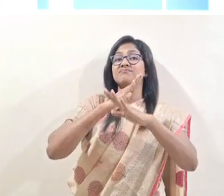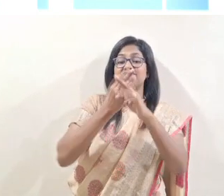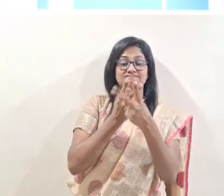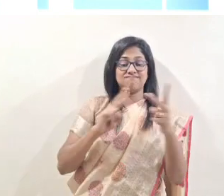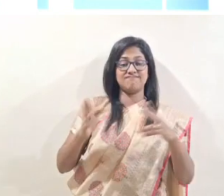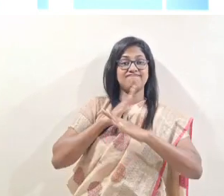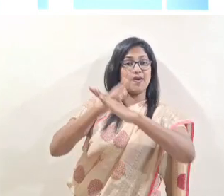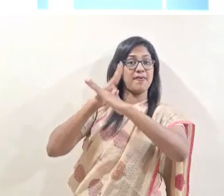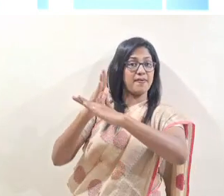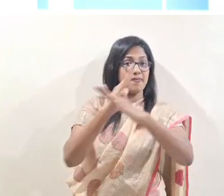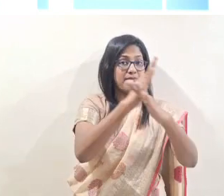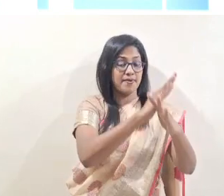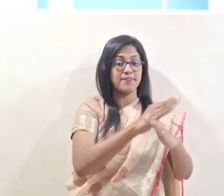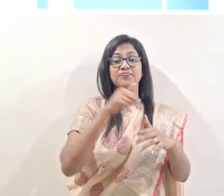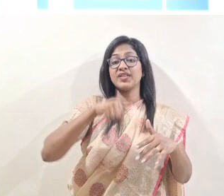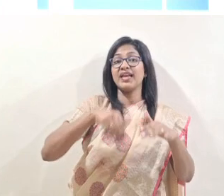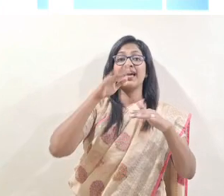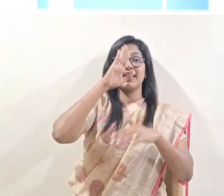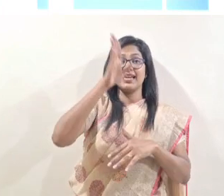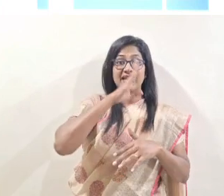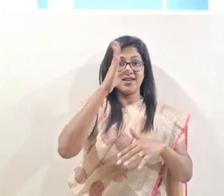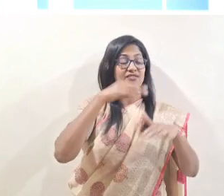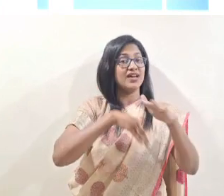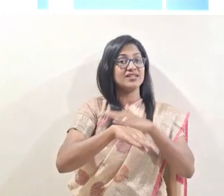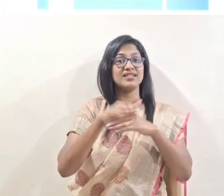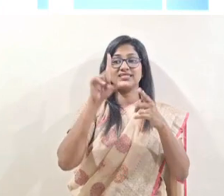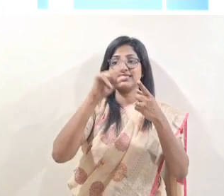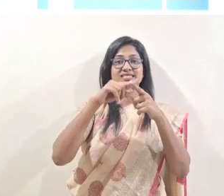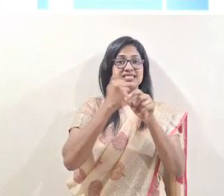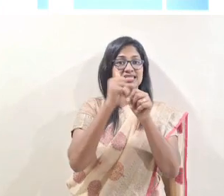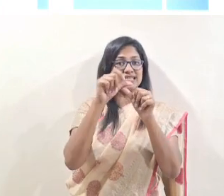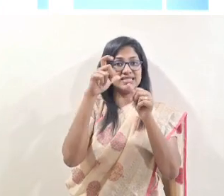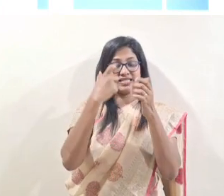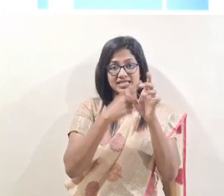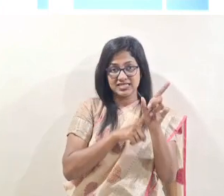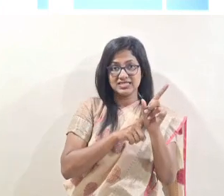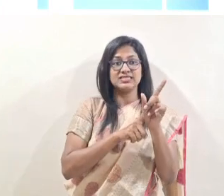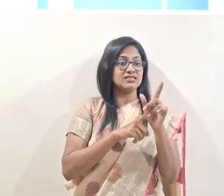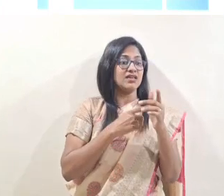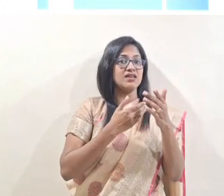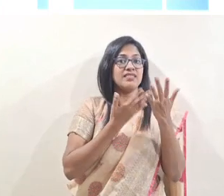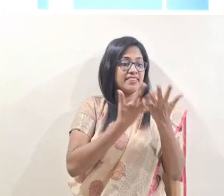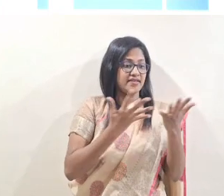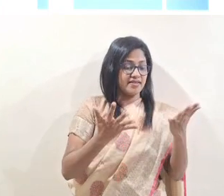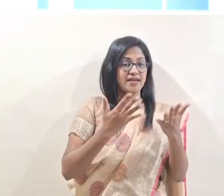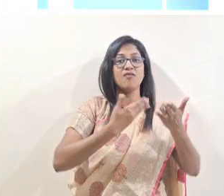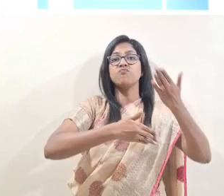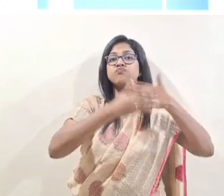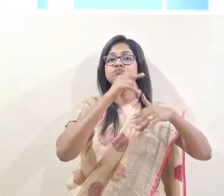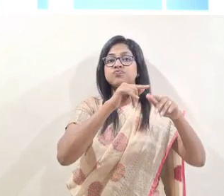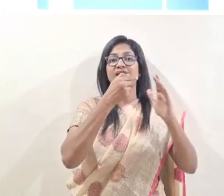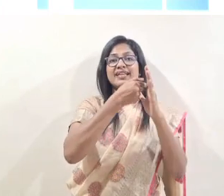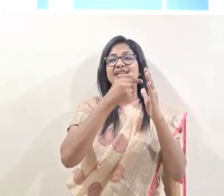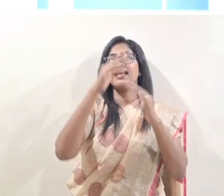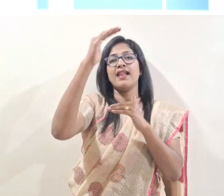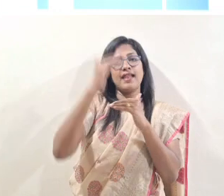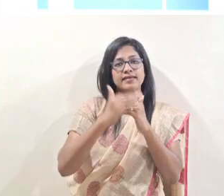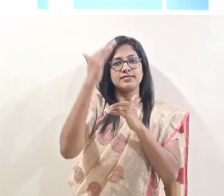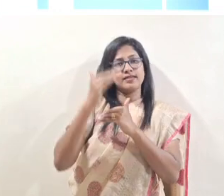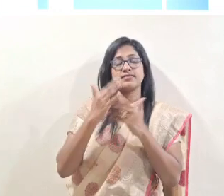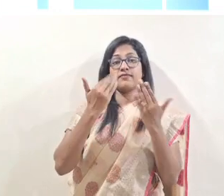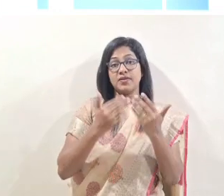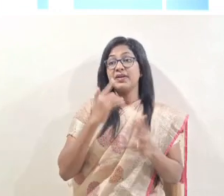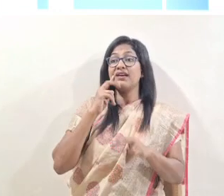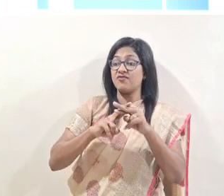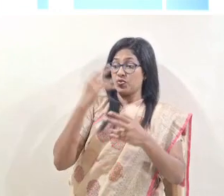Now, in railways we have legacy product. So there we can only have mitigation, and for newer